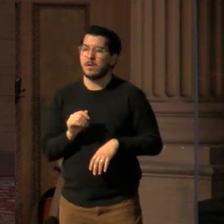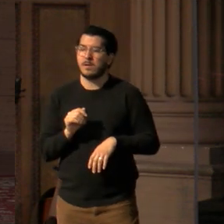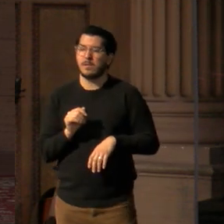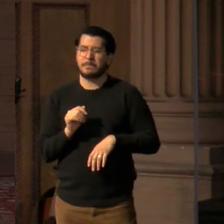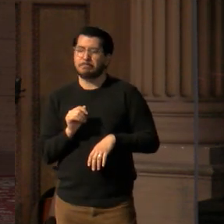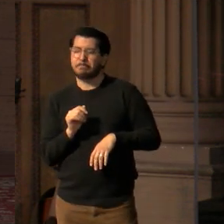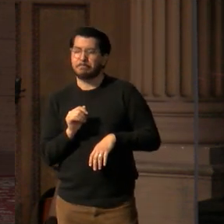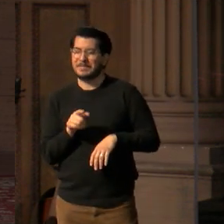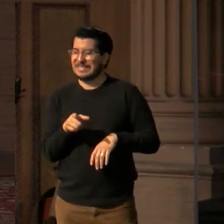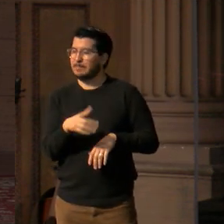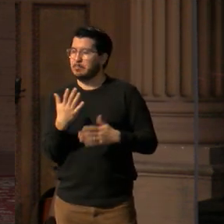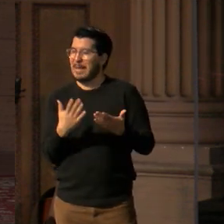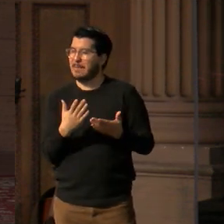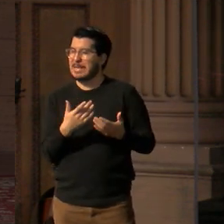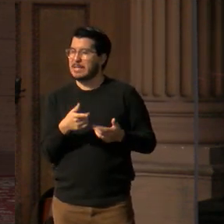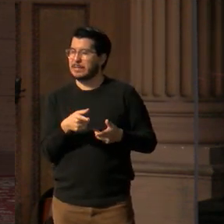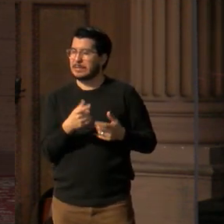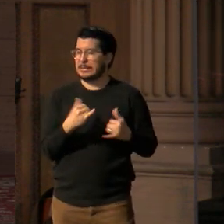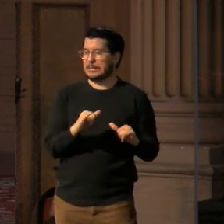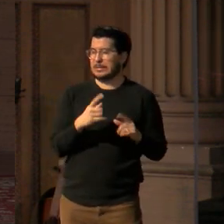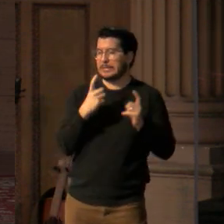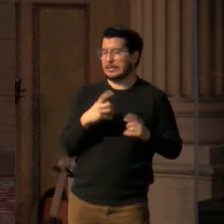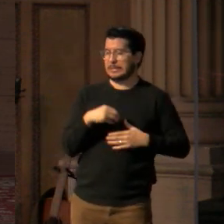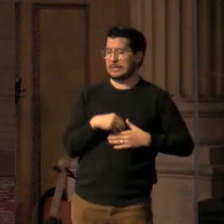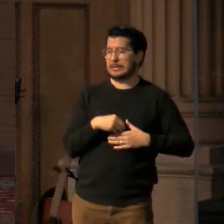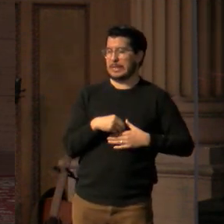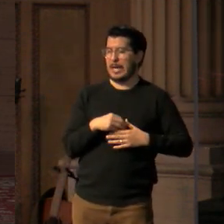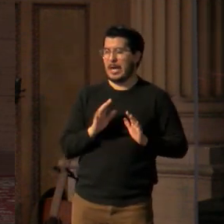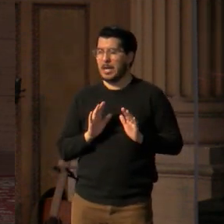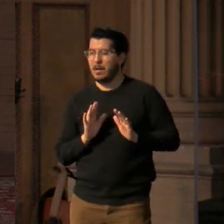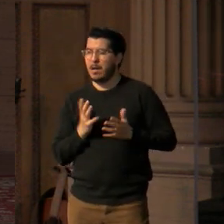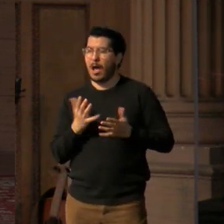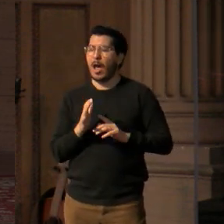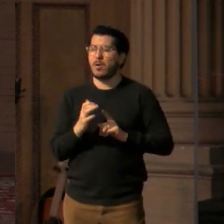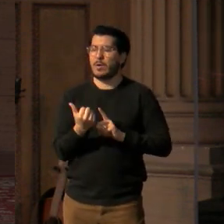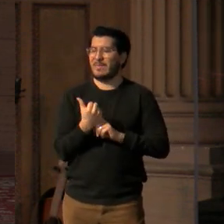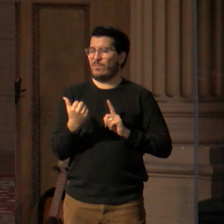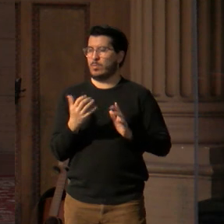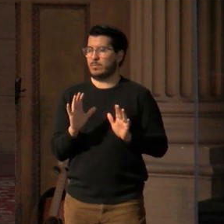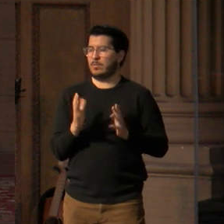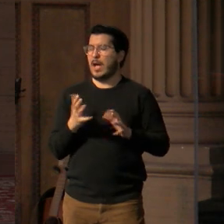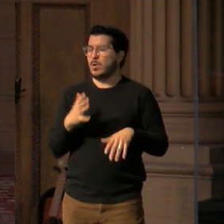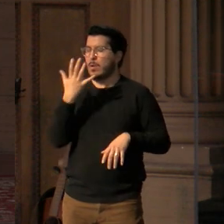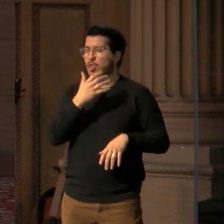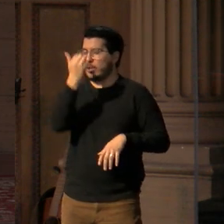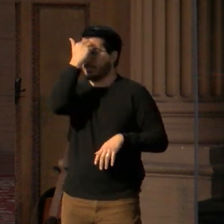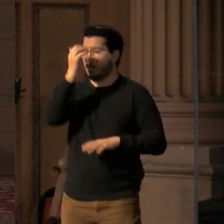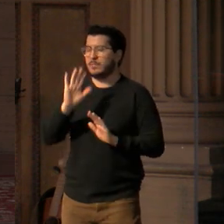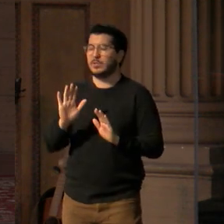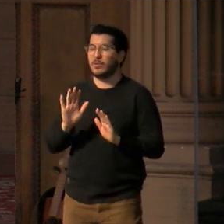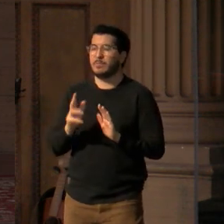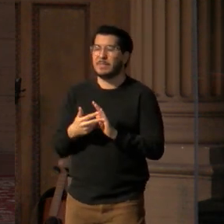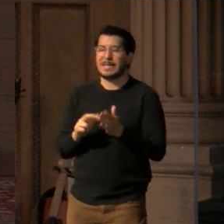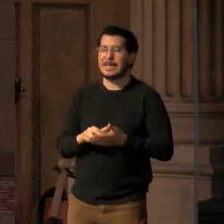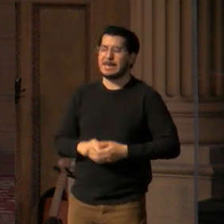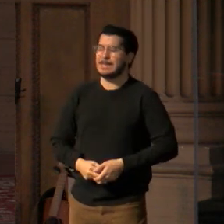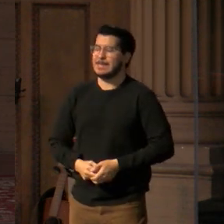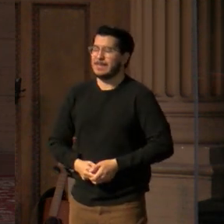I know that there's sin in there. I know that I don't know the whole story and I don't want to be fooled. I don't want to look dumb. So I don't commend.